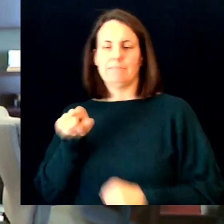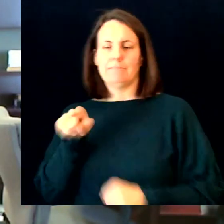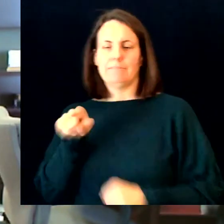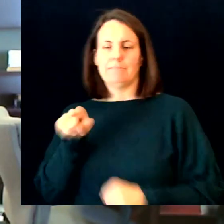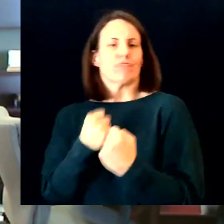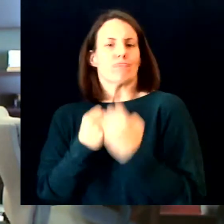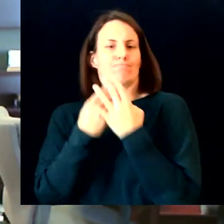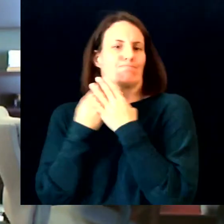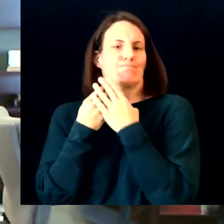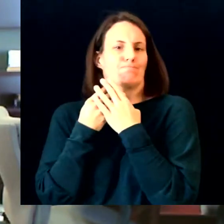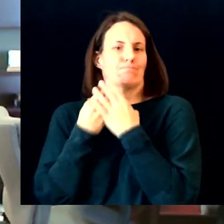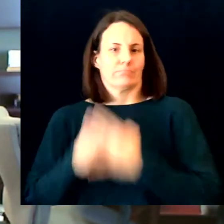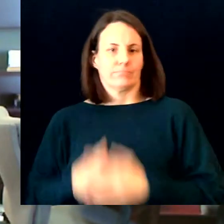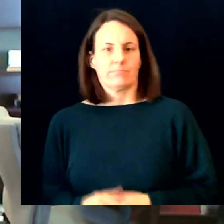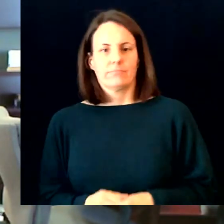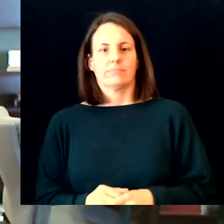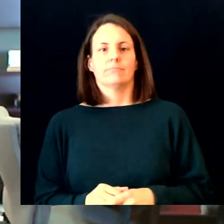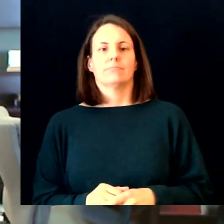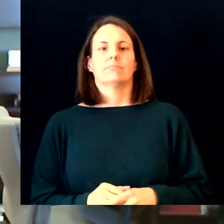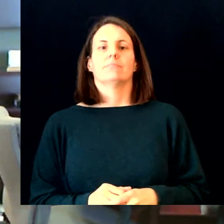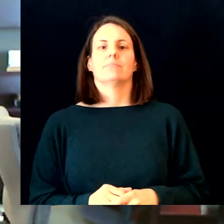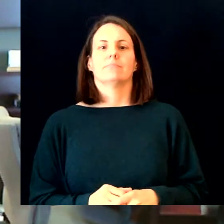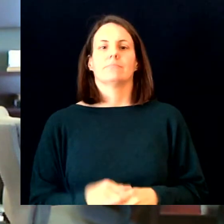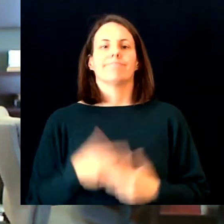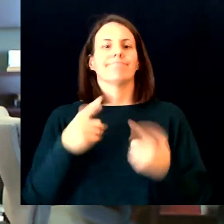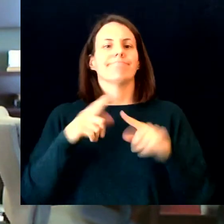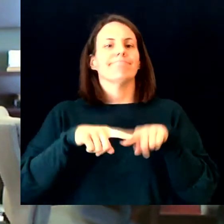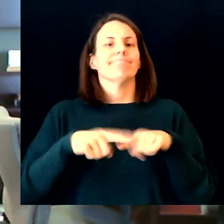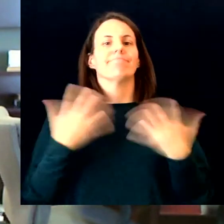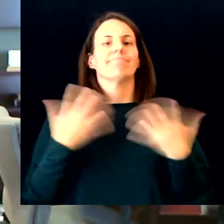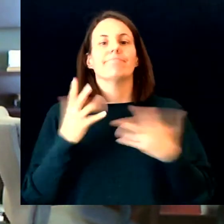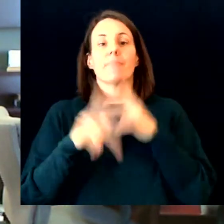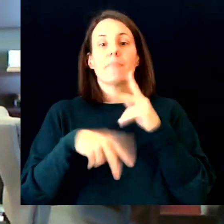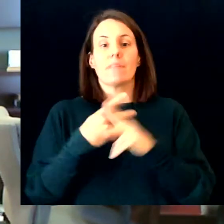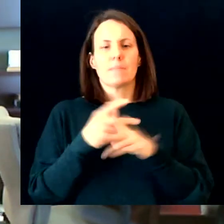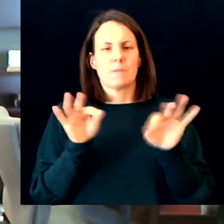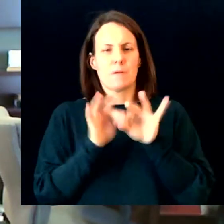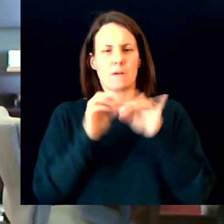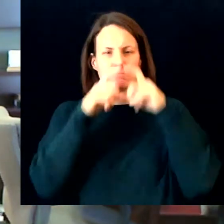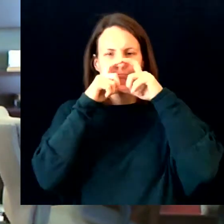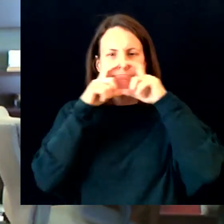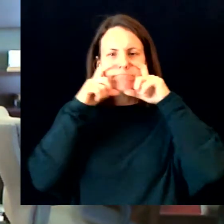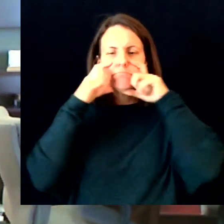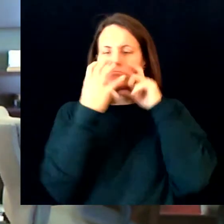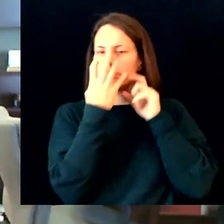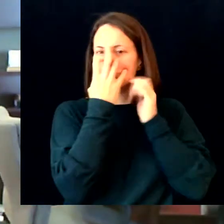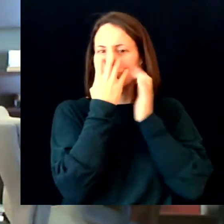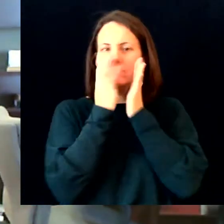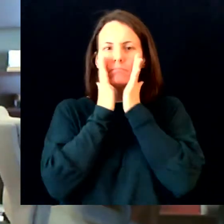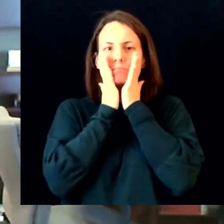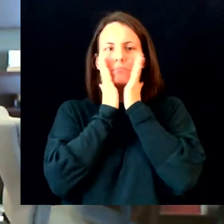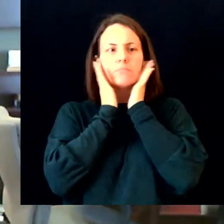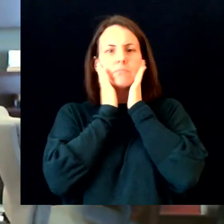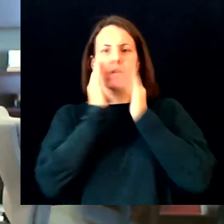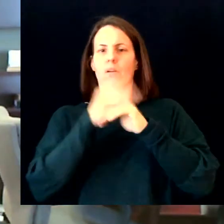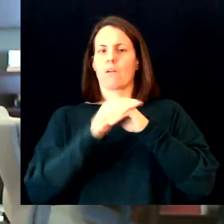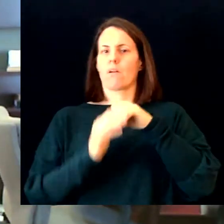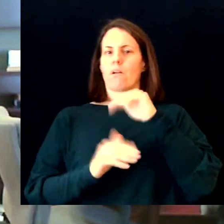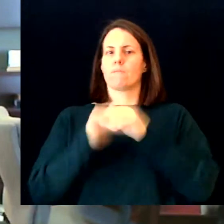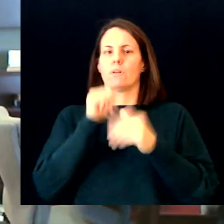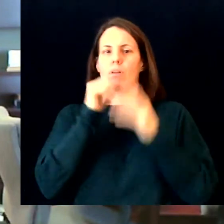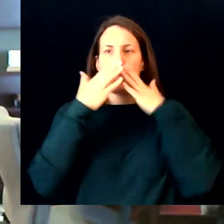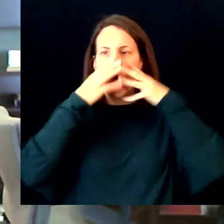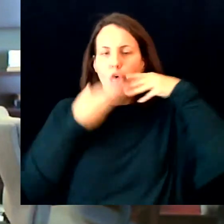can wear comfortably for long periods of time. You will get the most effective protection at reducing the spread of disease from